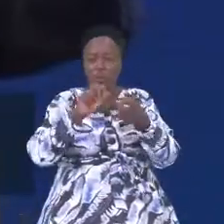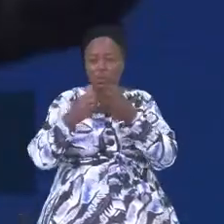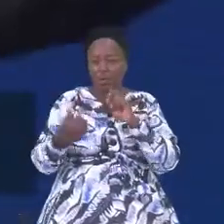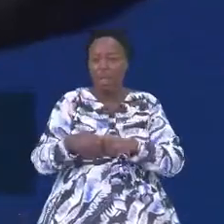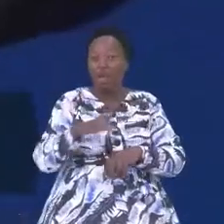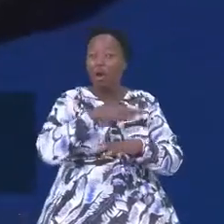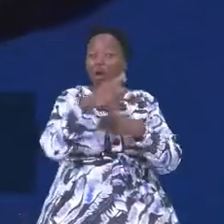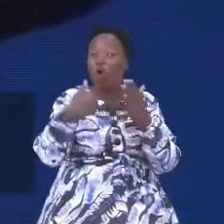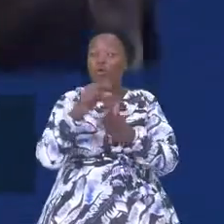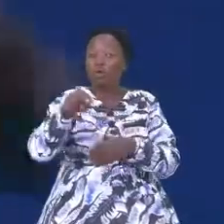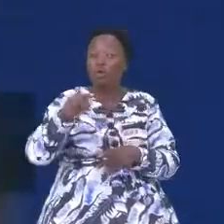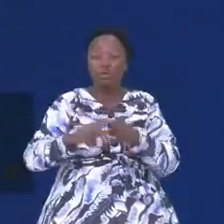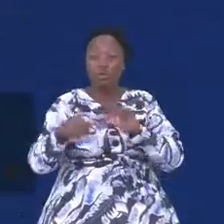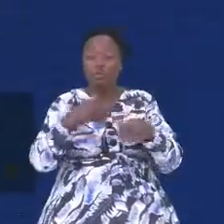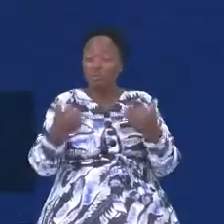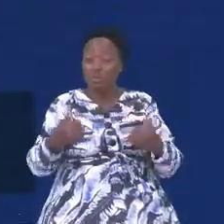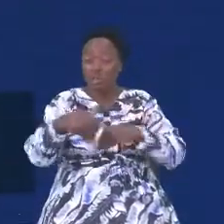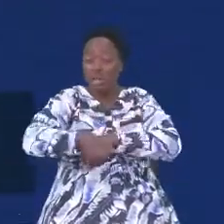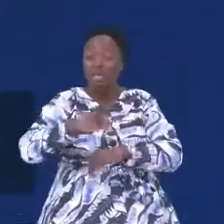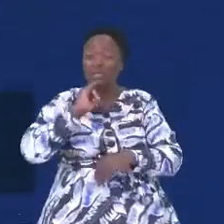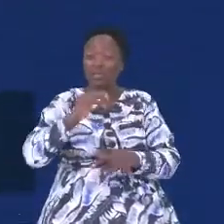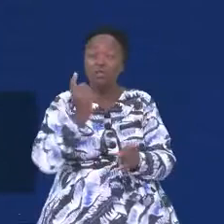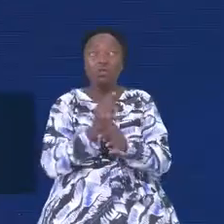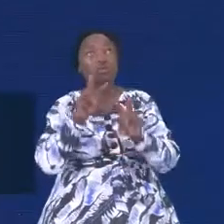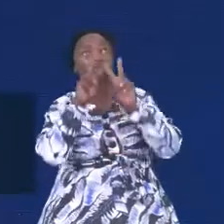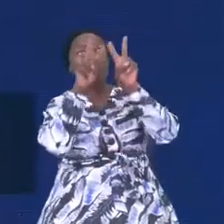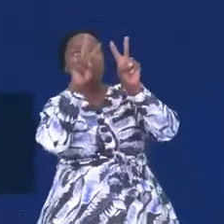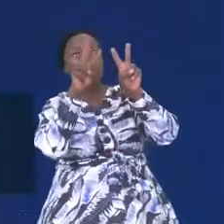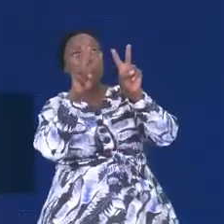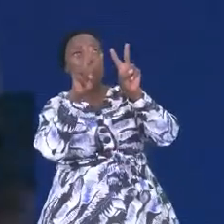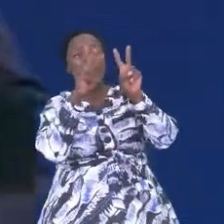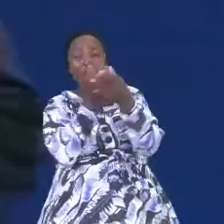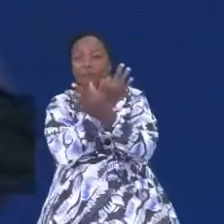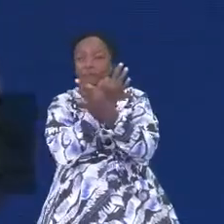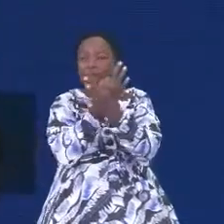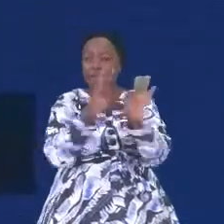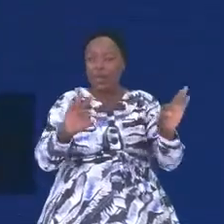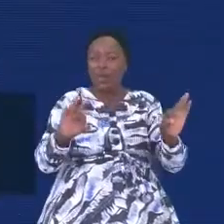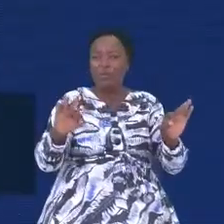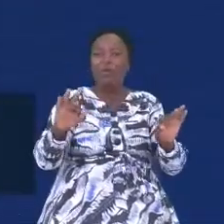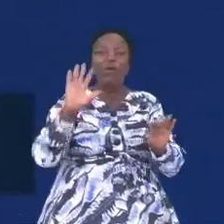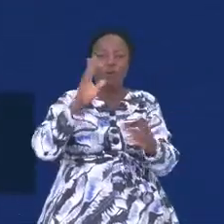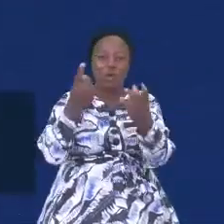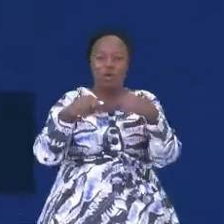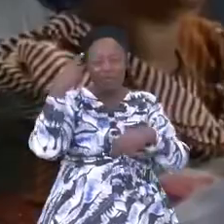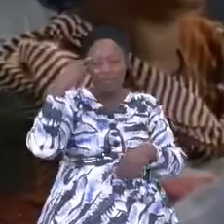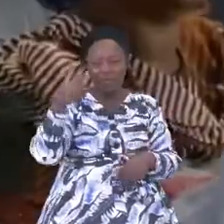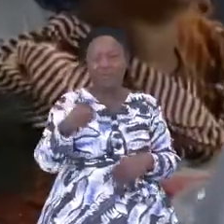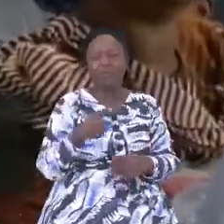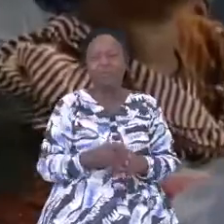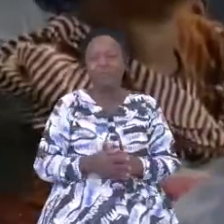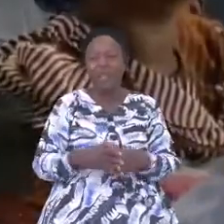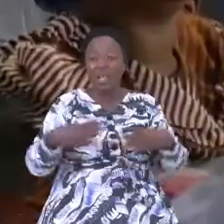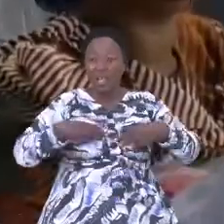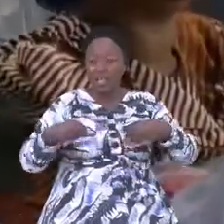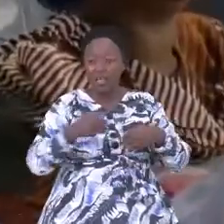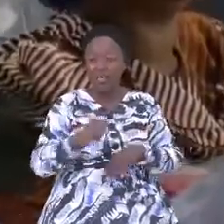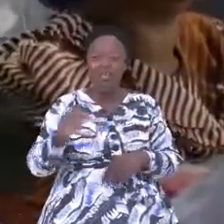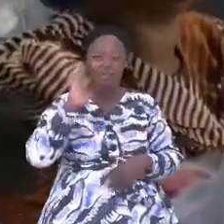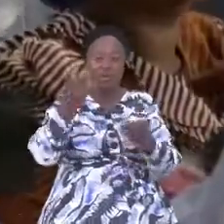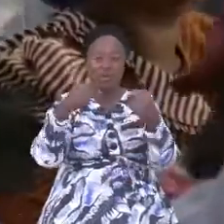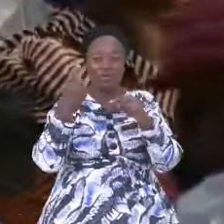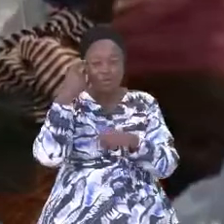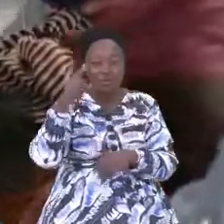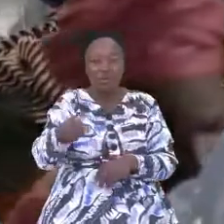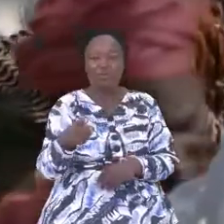you need to do tonight is look. Emancipation will come for you. Healing will come for